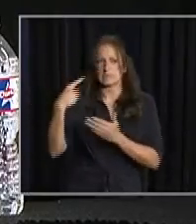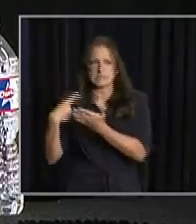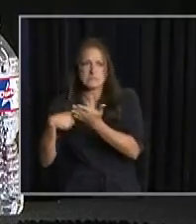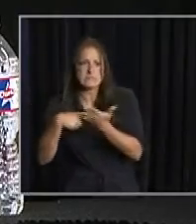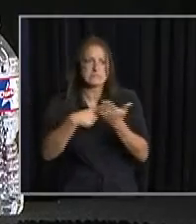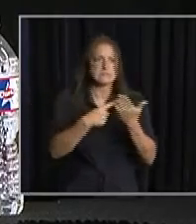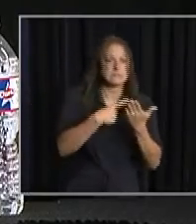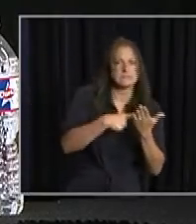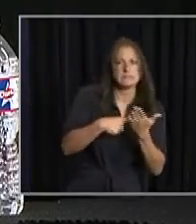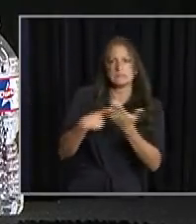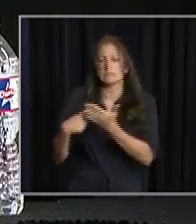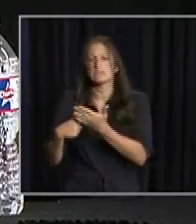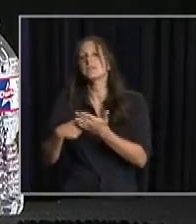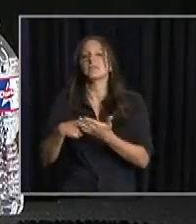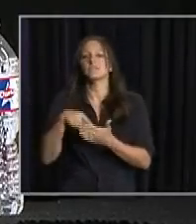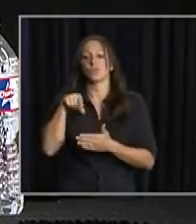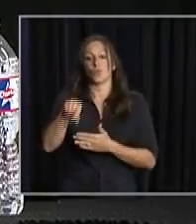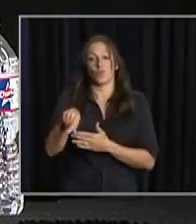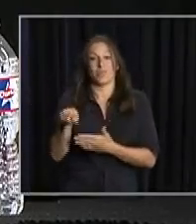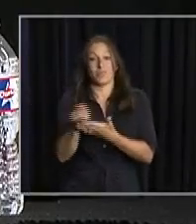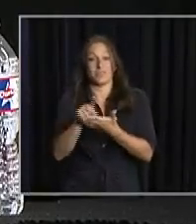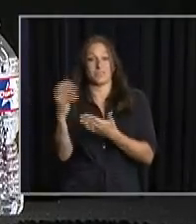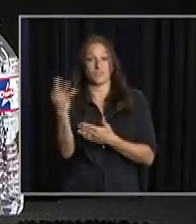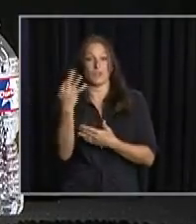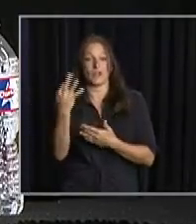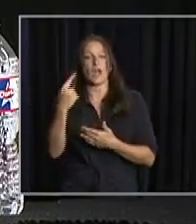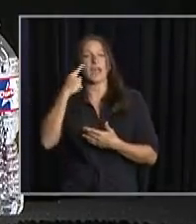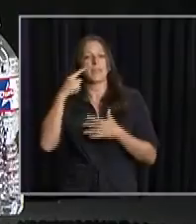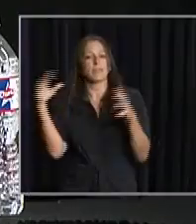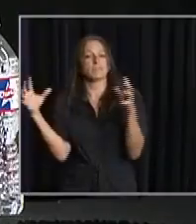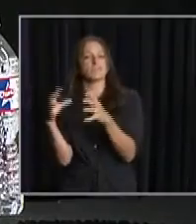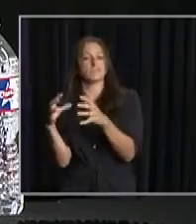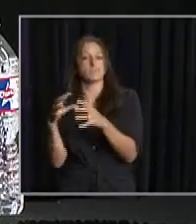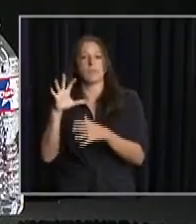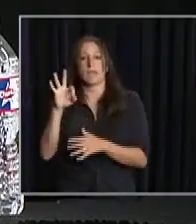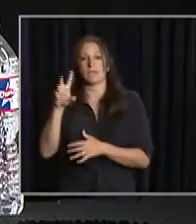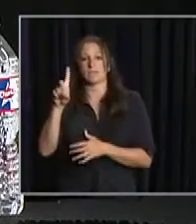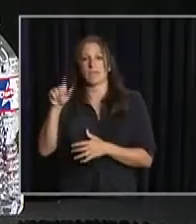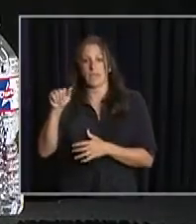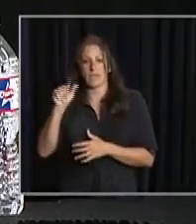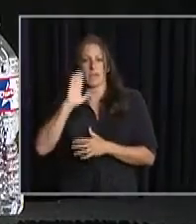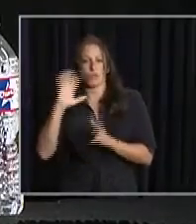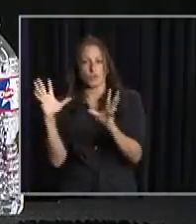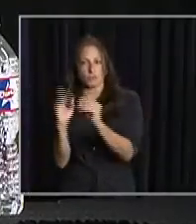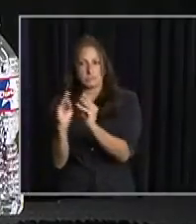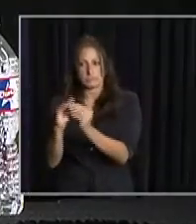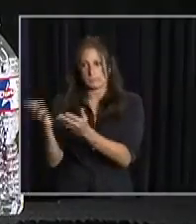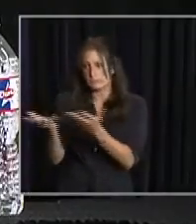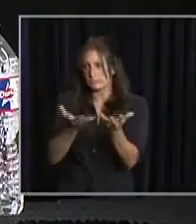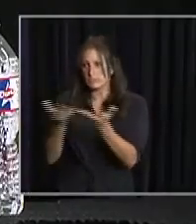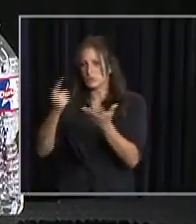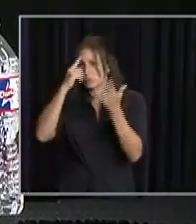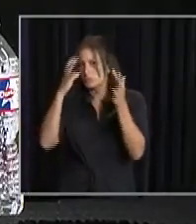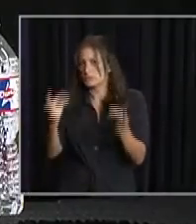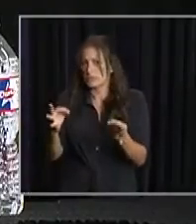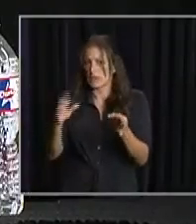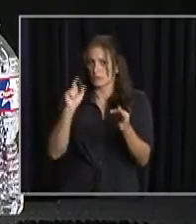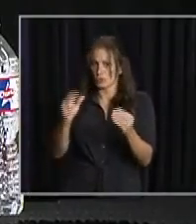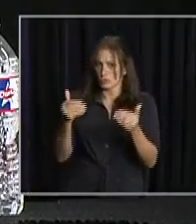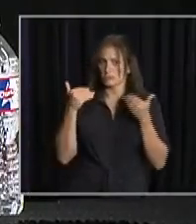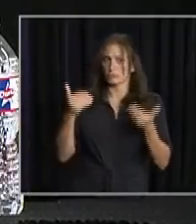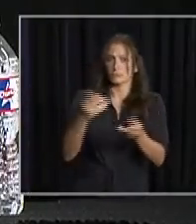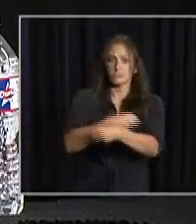FDA, I think, is going to meet this Friday, and will, I believe, make a decision whether to go forward with the booster